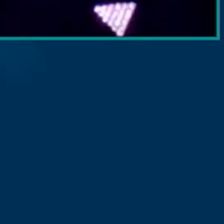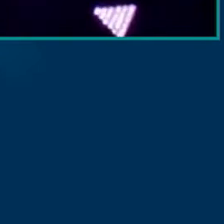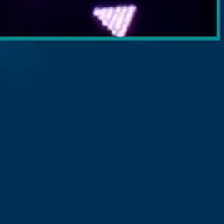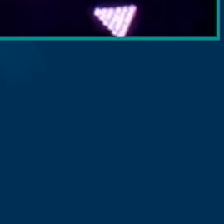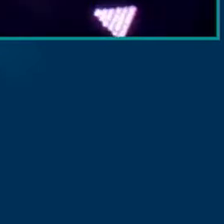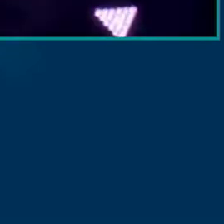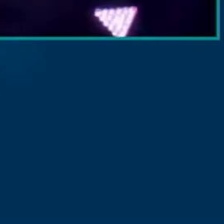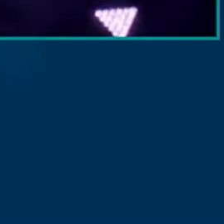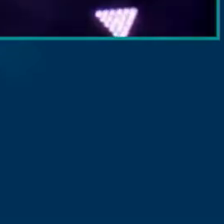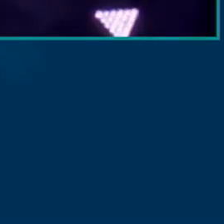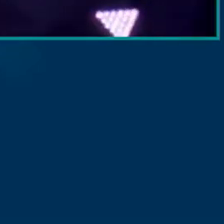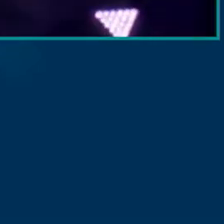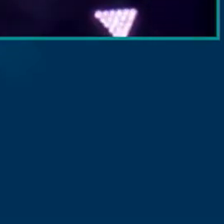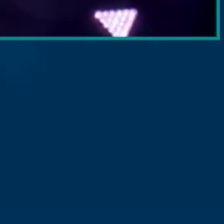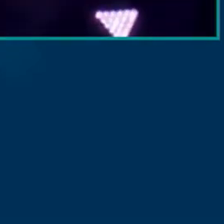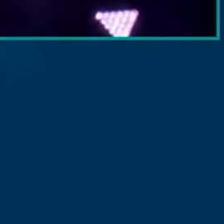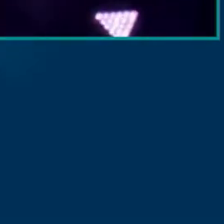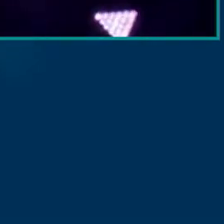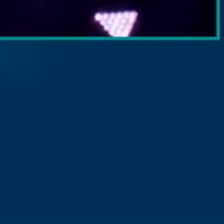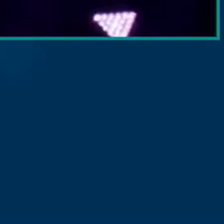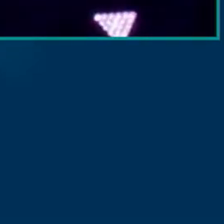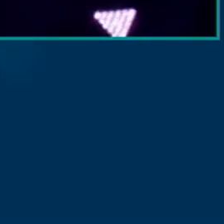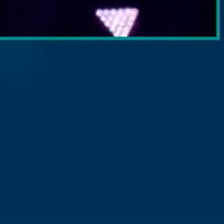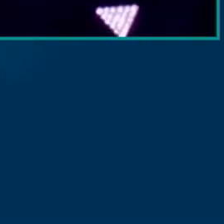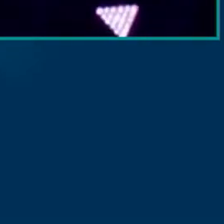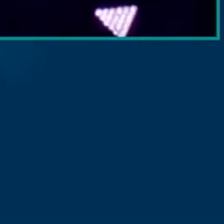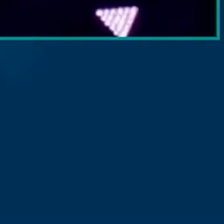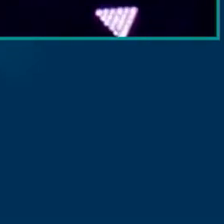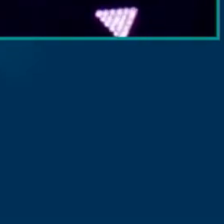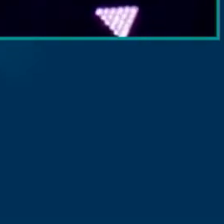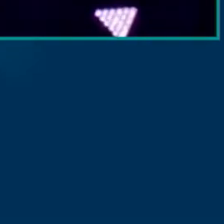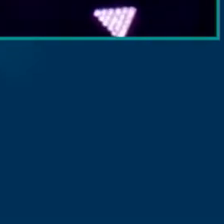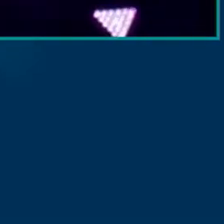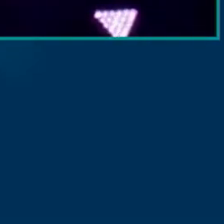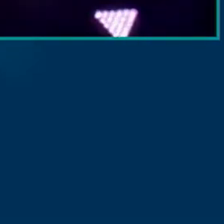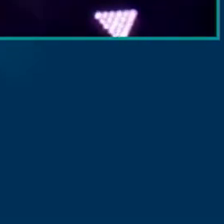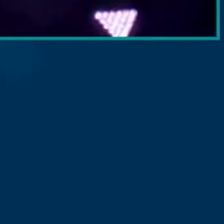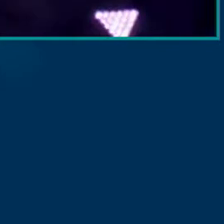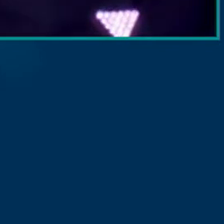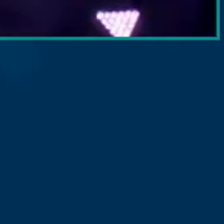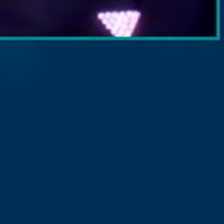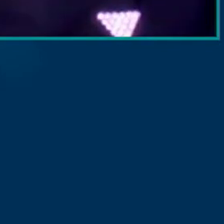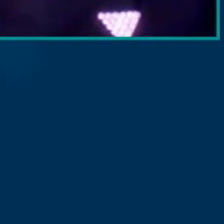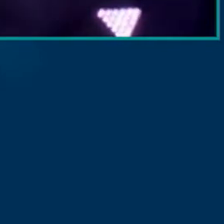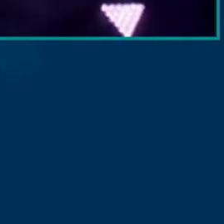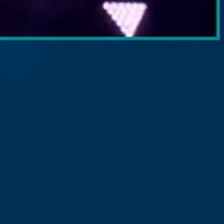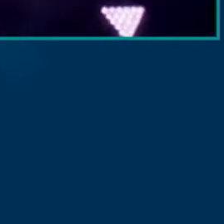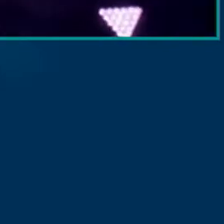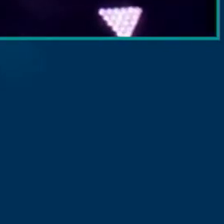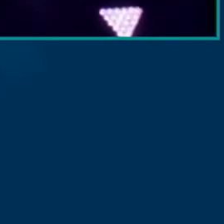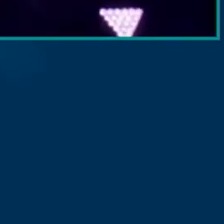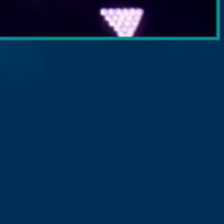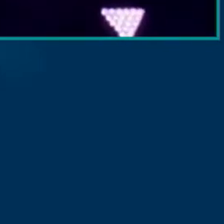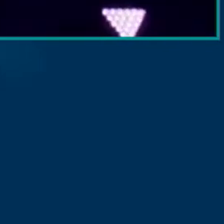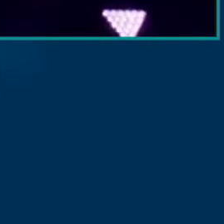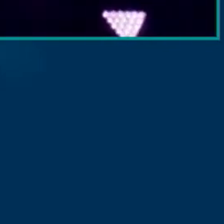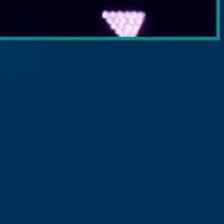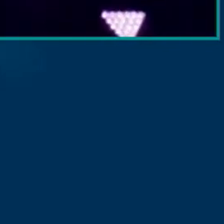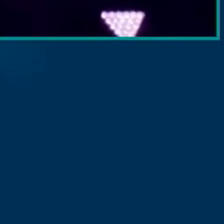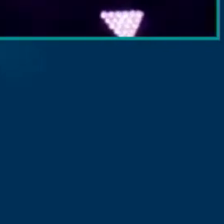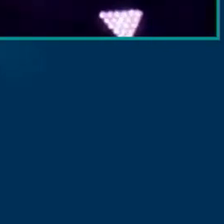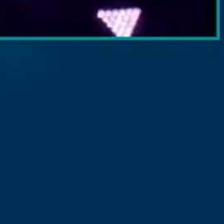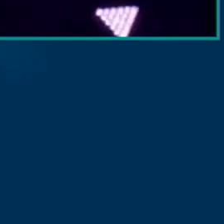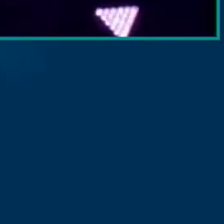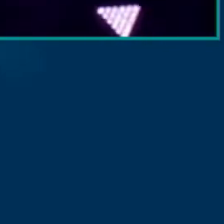rights. So the company should be aware of the obligations, of the responsibility, of the fact that the company